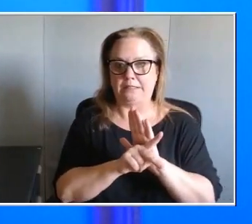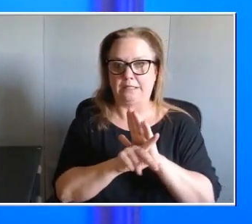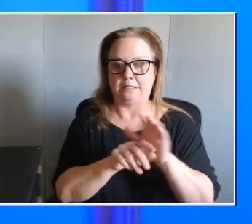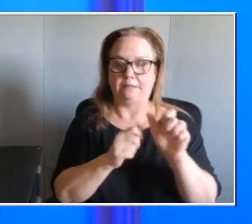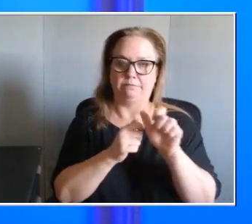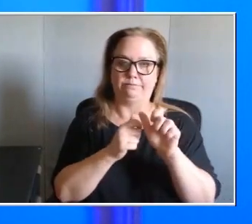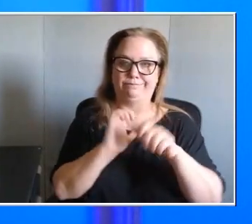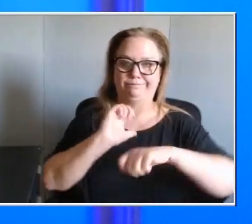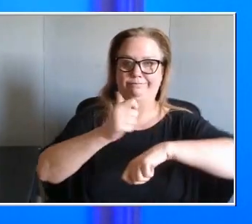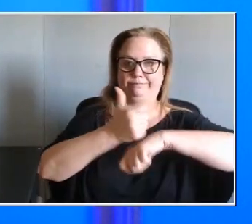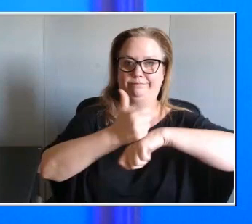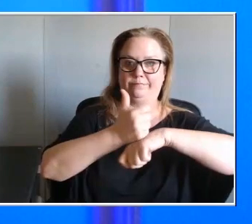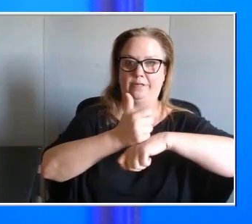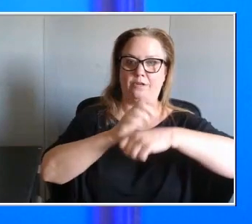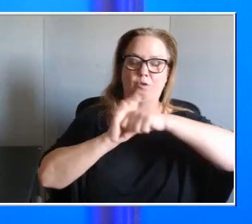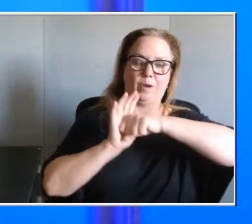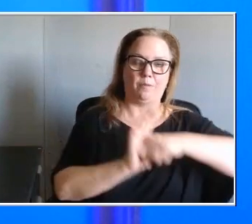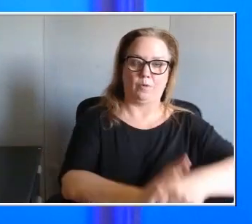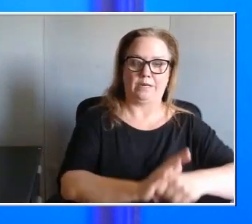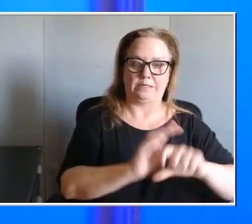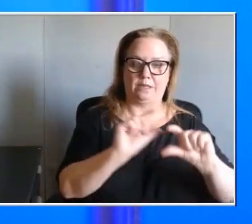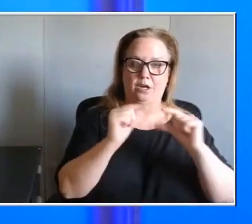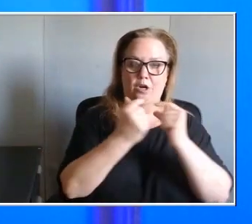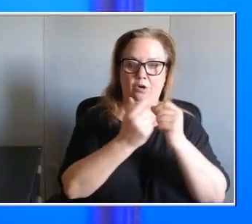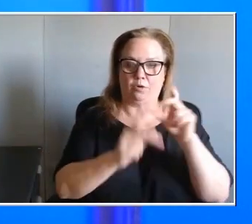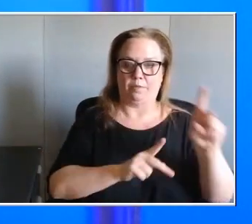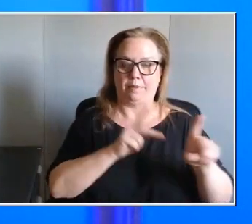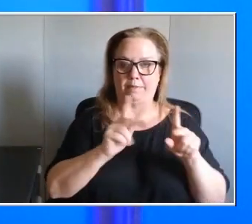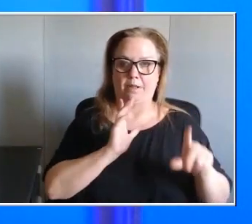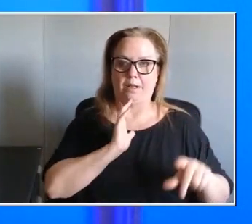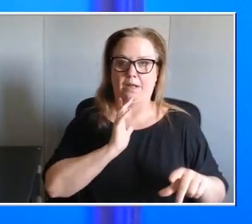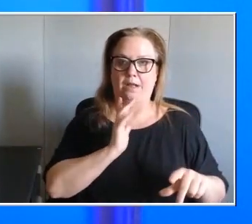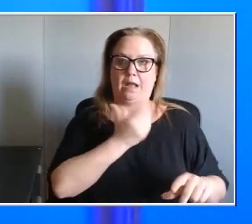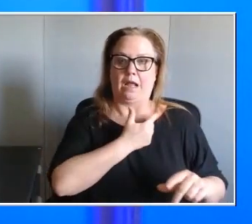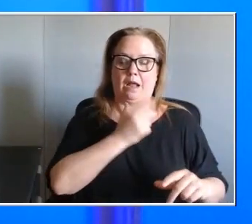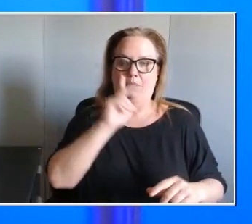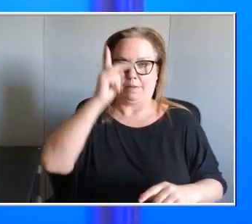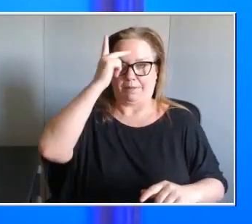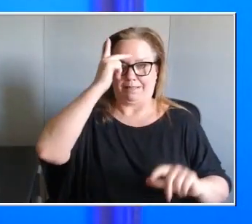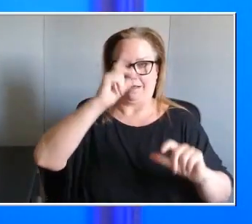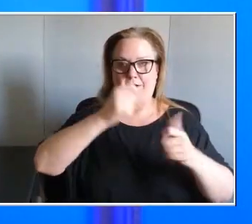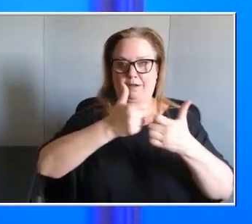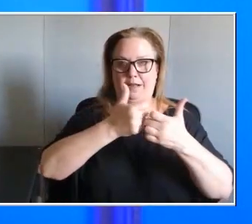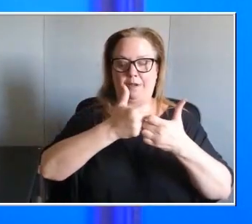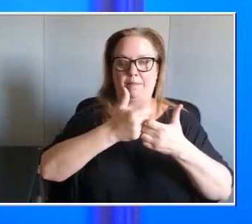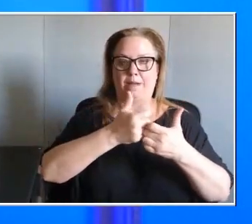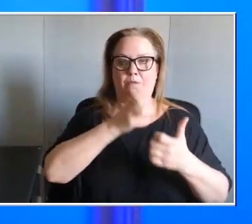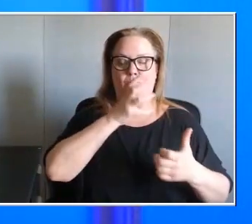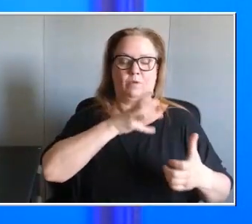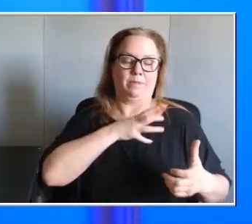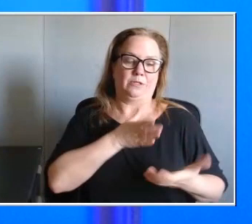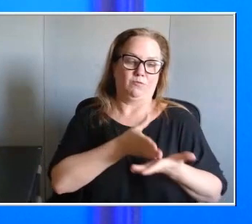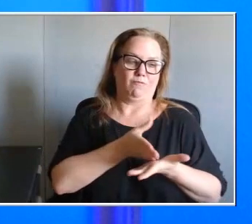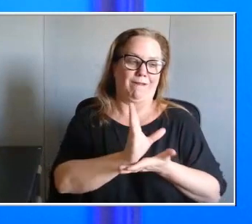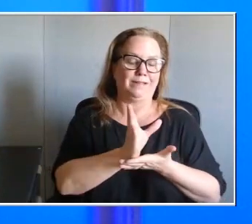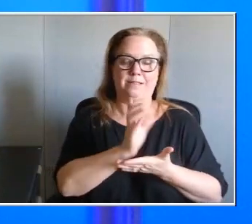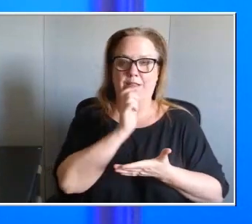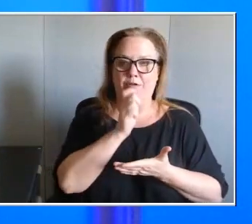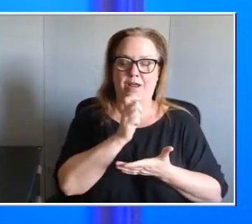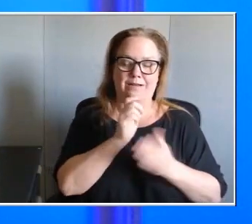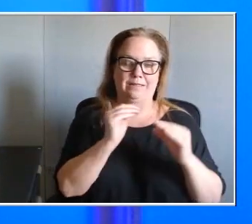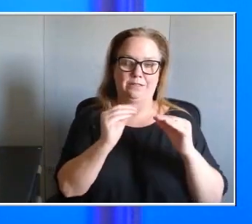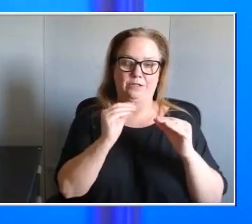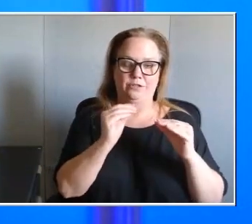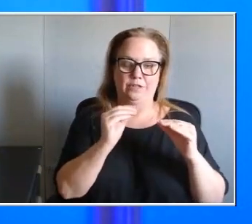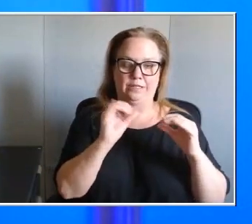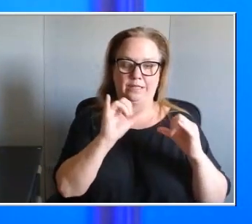put in place to oppress a certain group of people, or the political game around reproductive rights. They're not getting that in their curriculum. So I